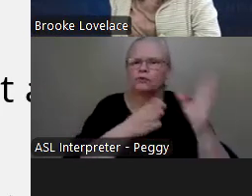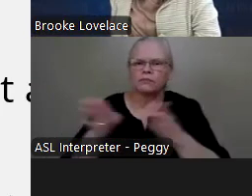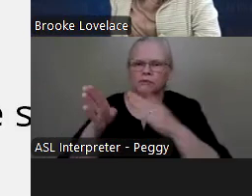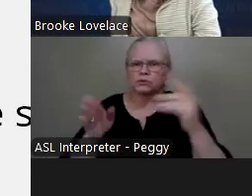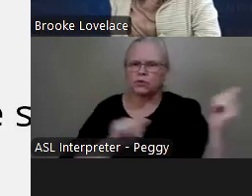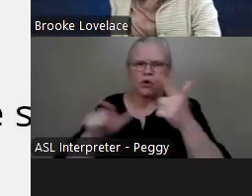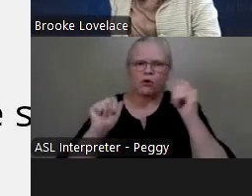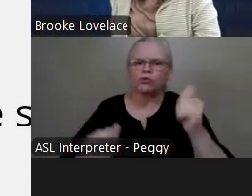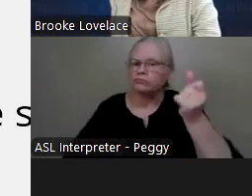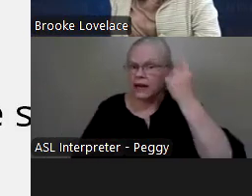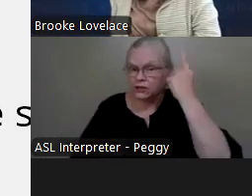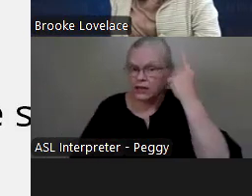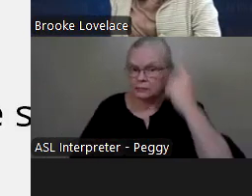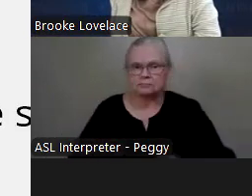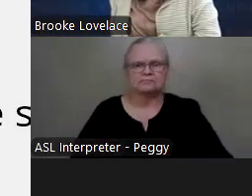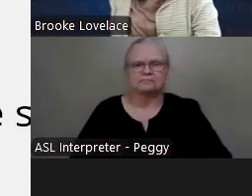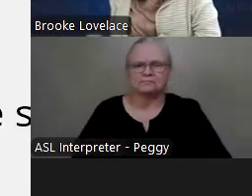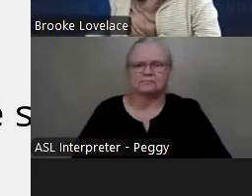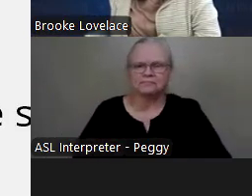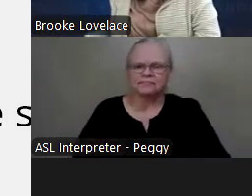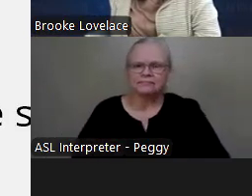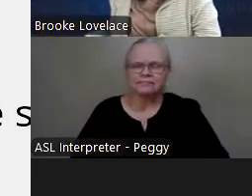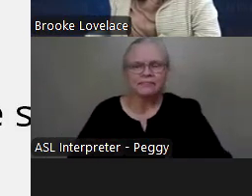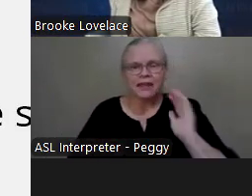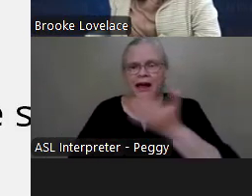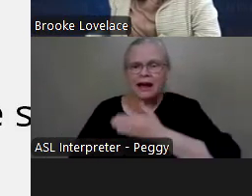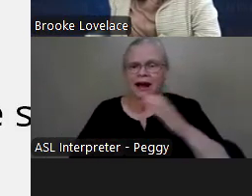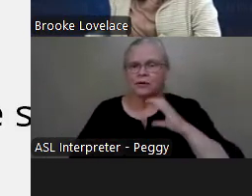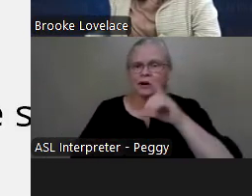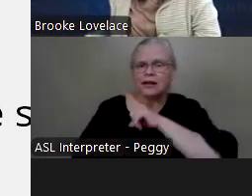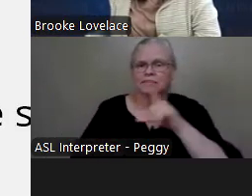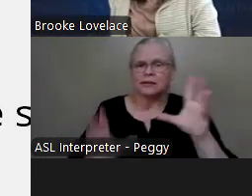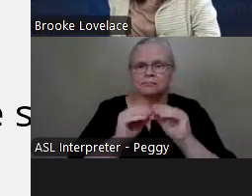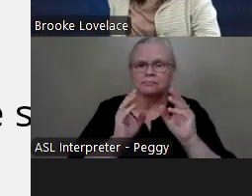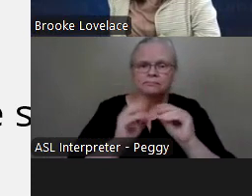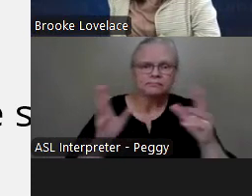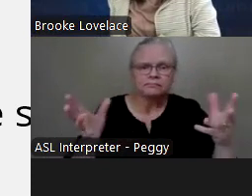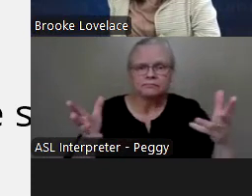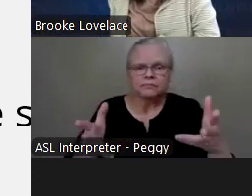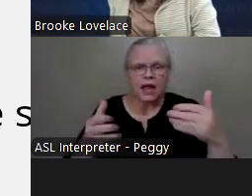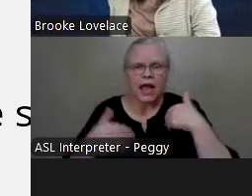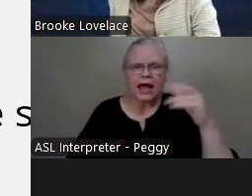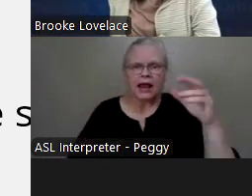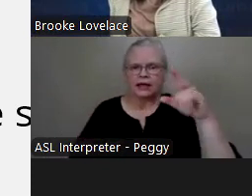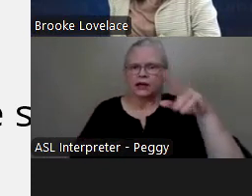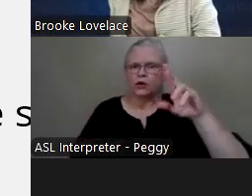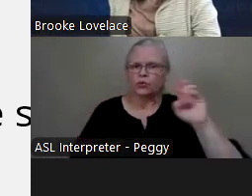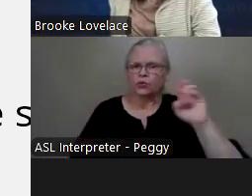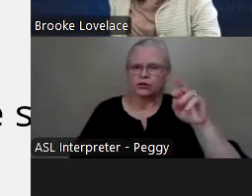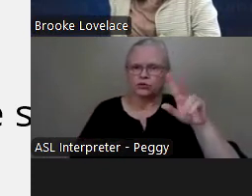everybody. And then our council members met for a planning retreat in May of